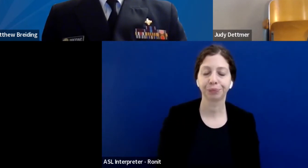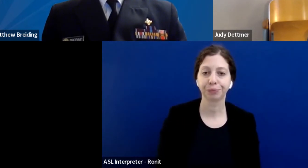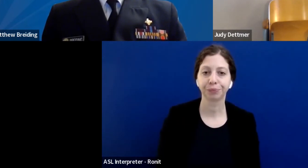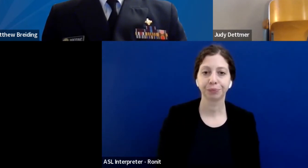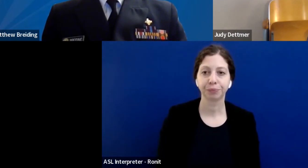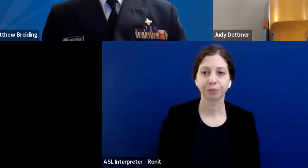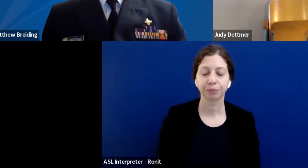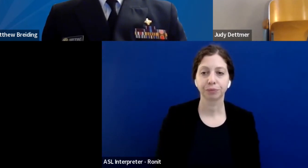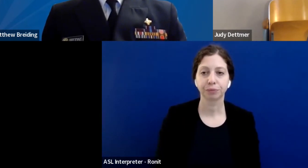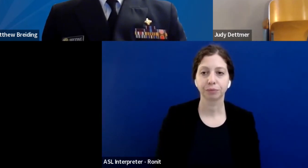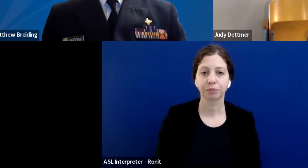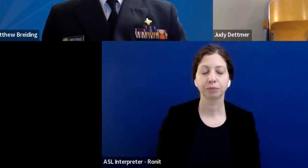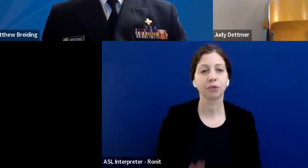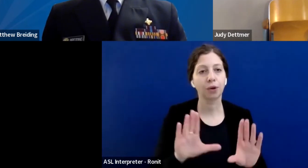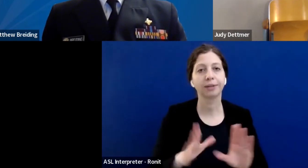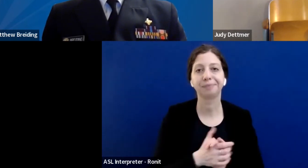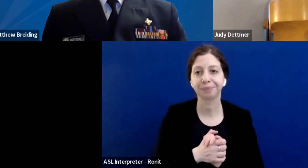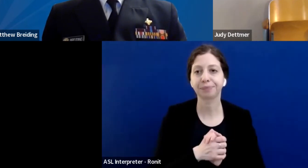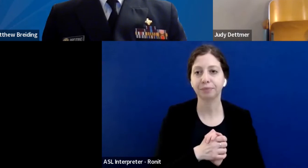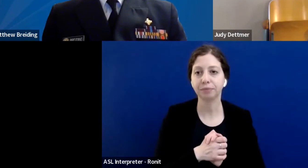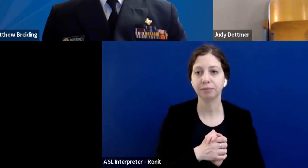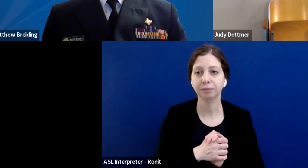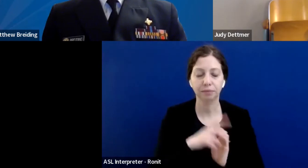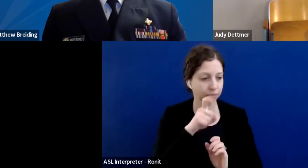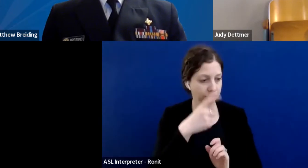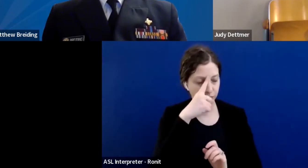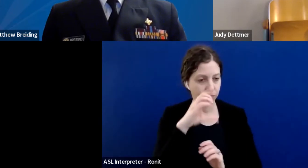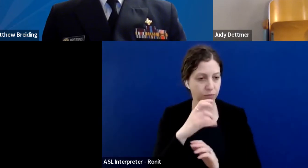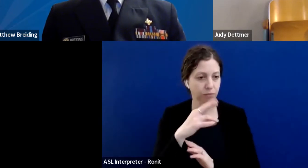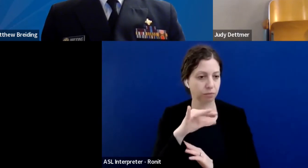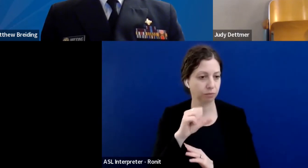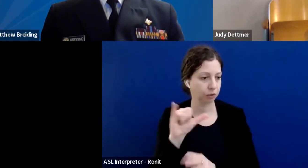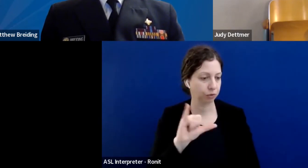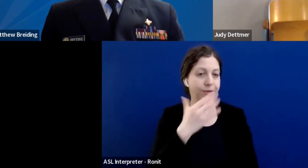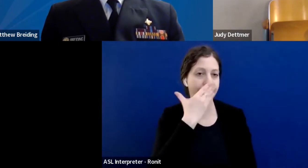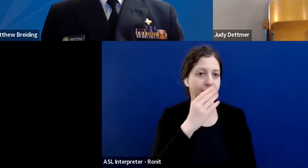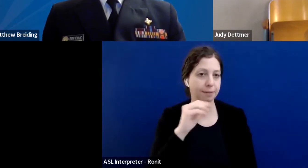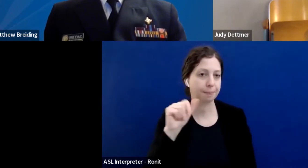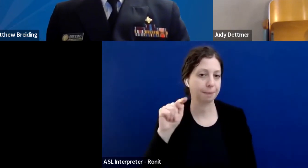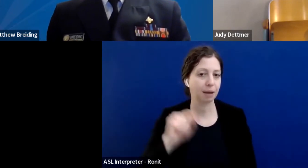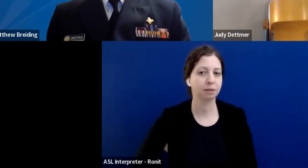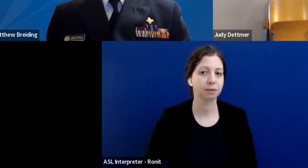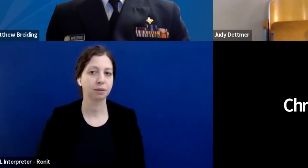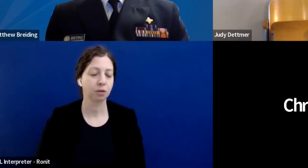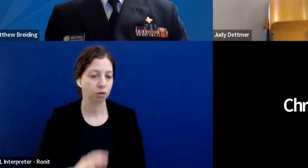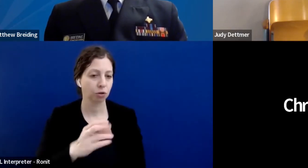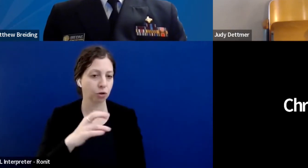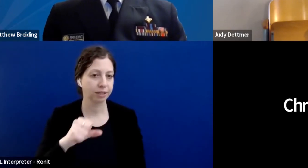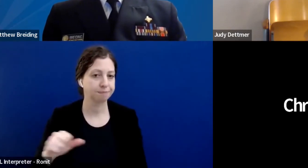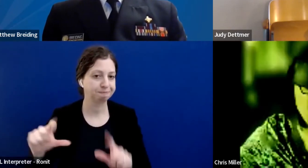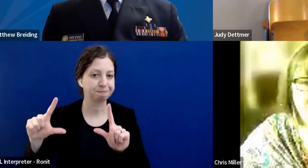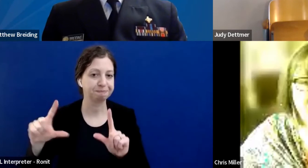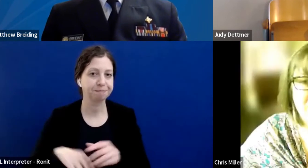Great. I have a question for Chris too, actually. Thanks, Matt. And Chris, I don't know if you can pop up for a